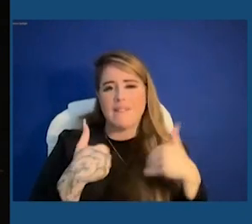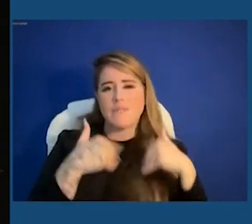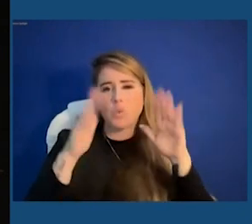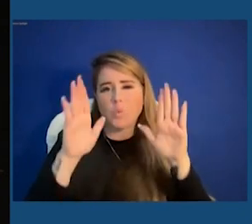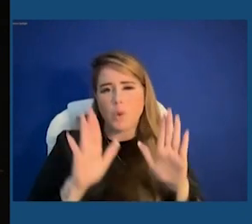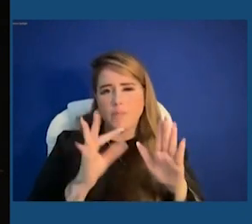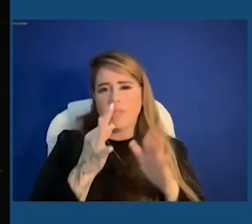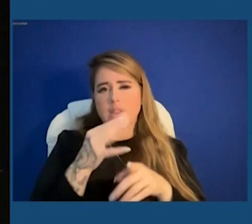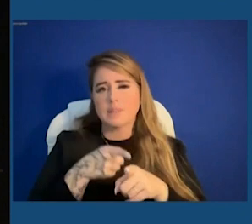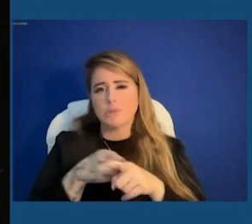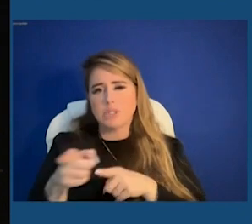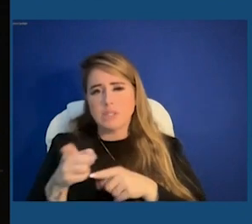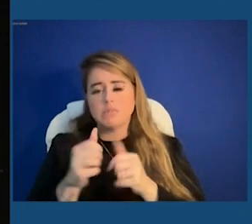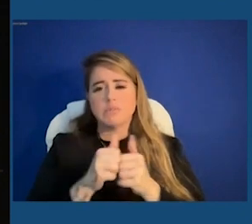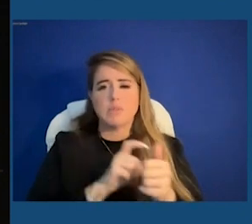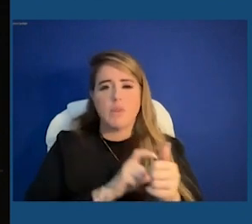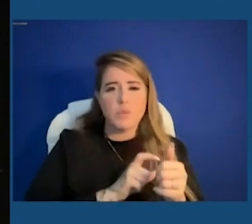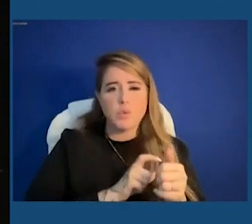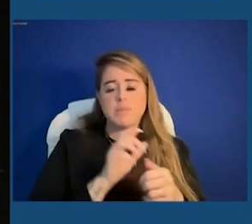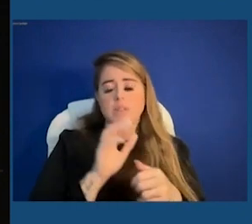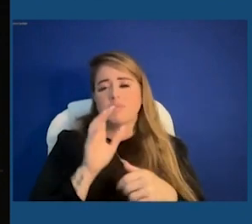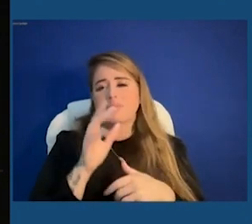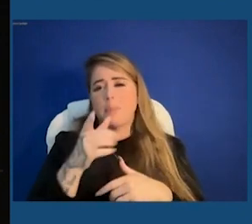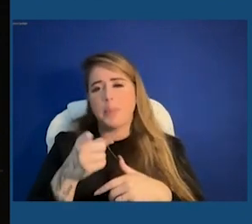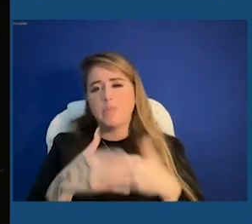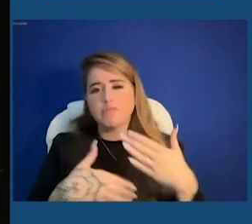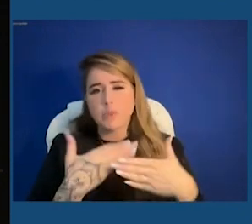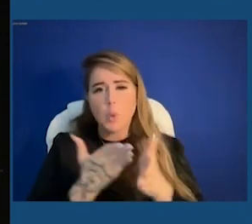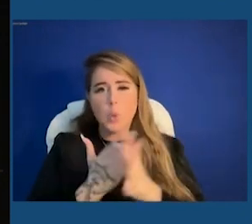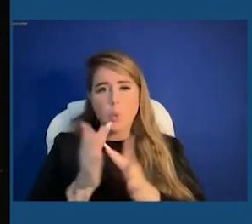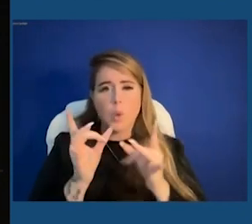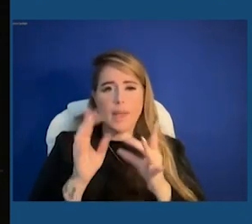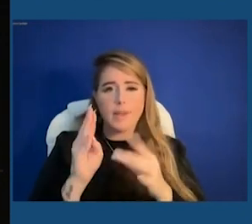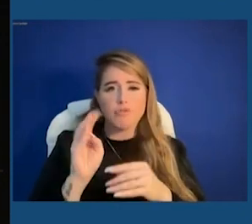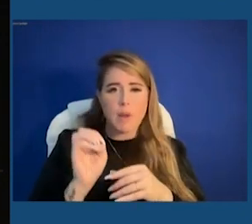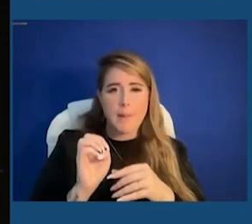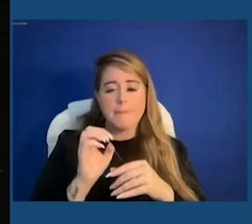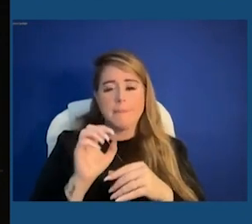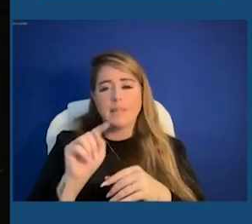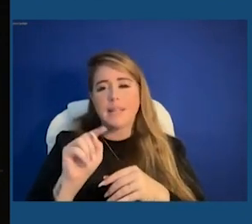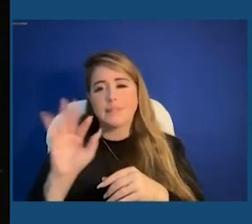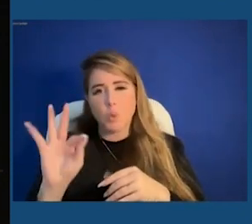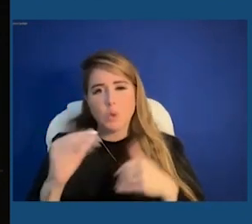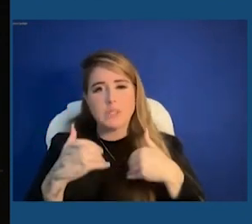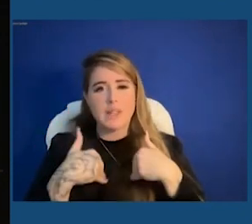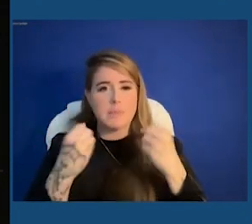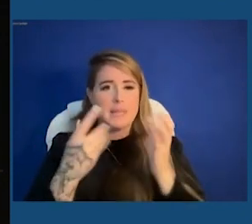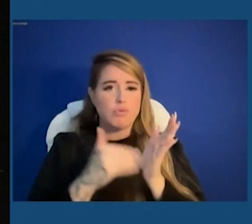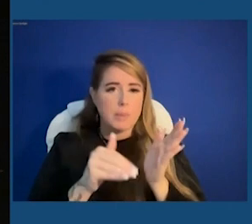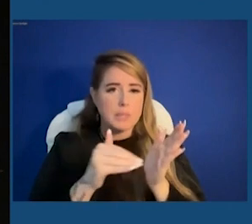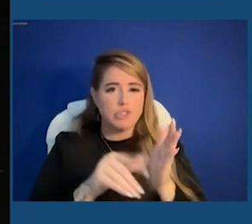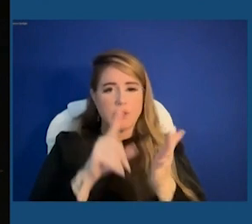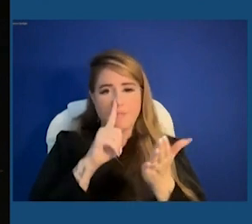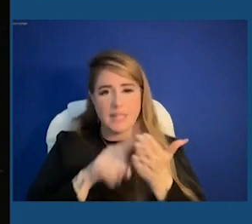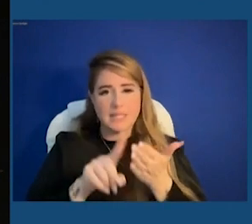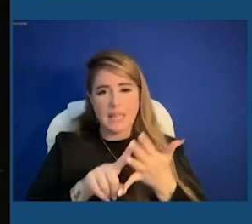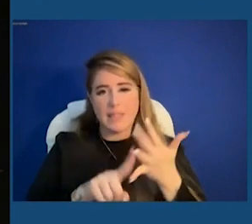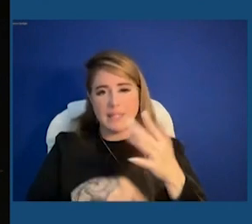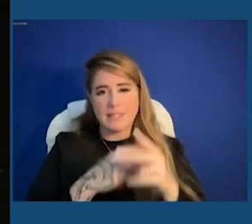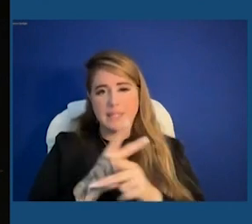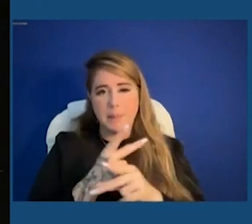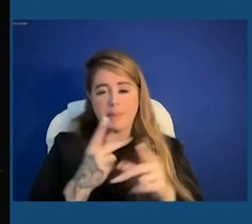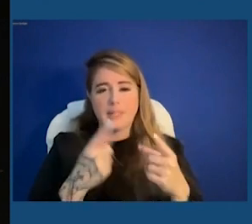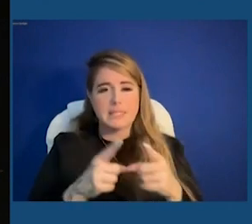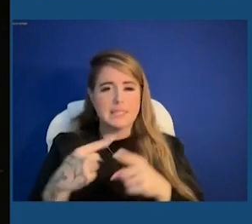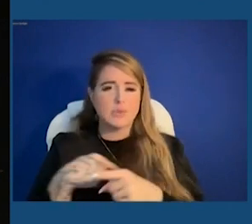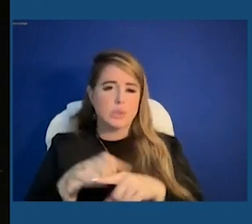if you will. Unfortunately, they're gaining an expertise as they go through their hate crime task force and get many repetitions in investigating these types of incidents. So we're relying